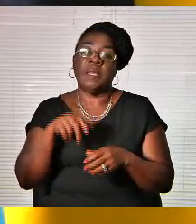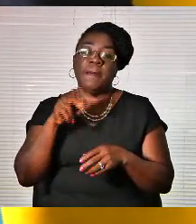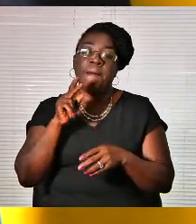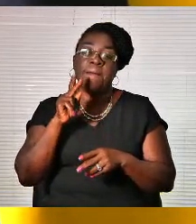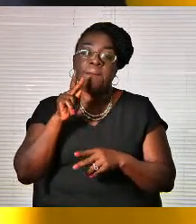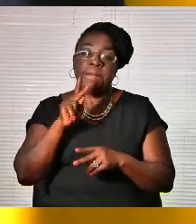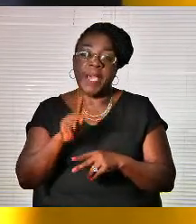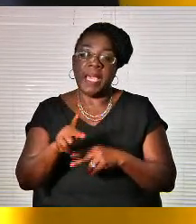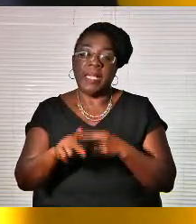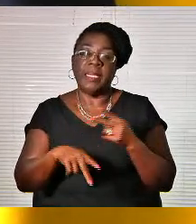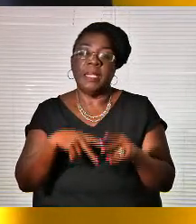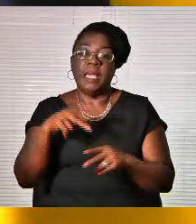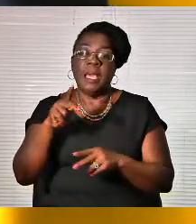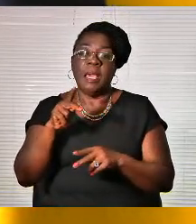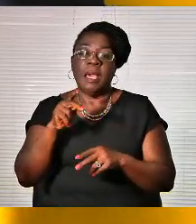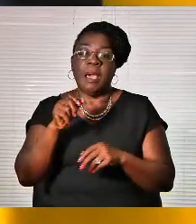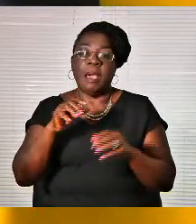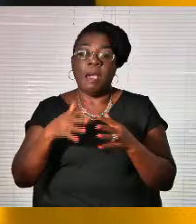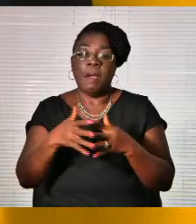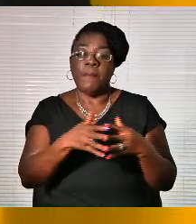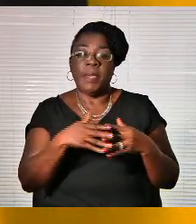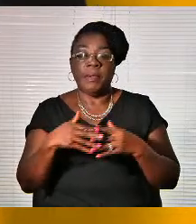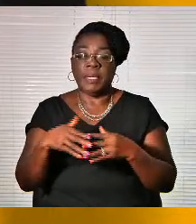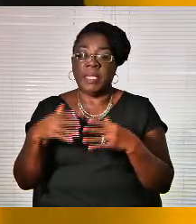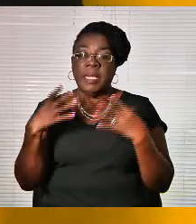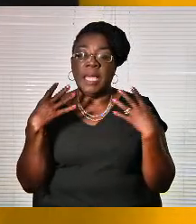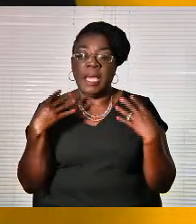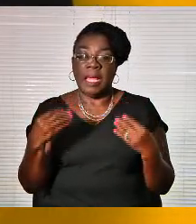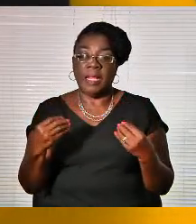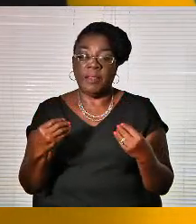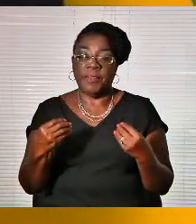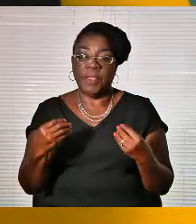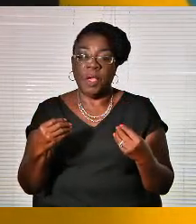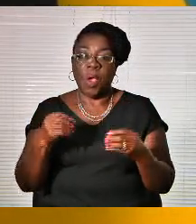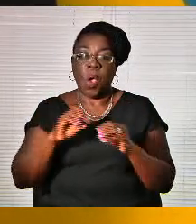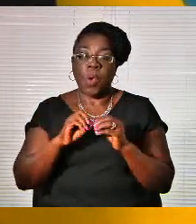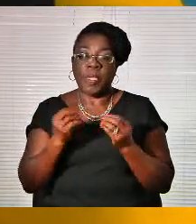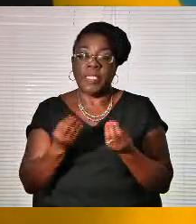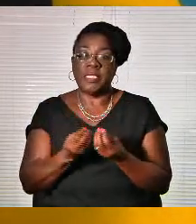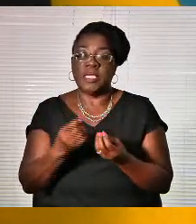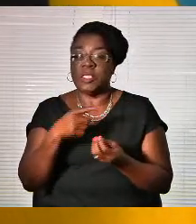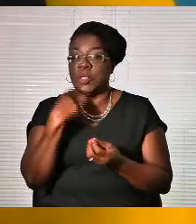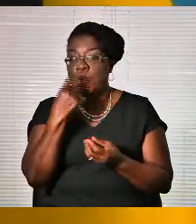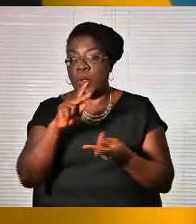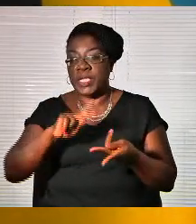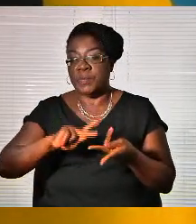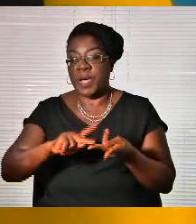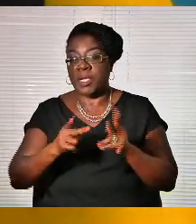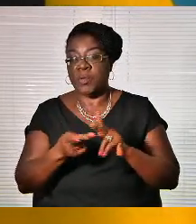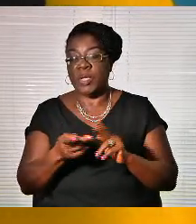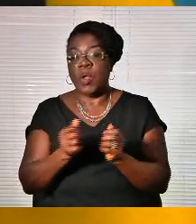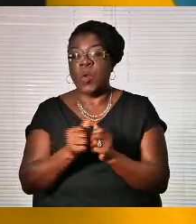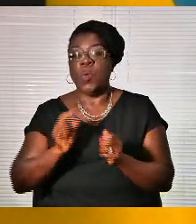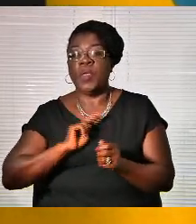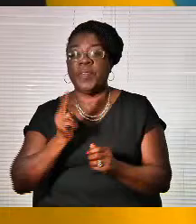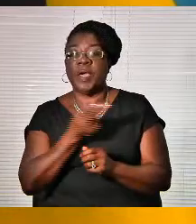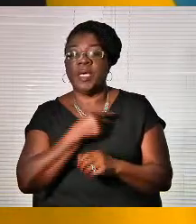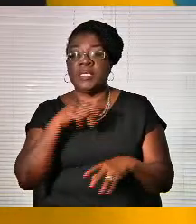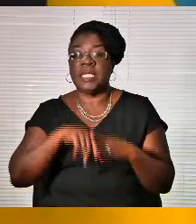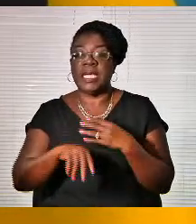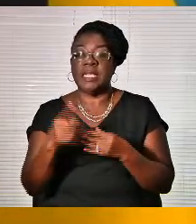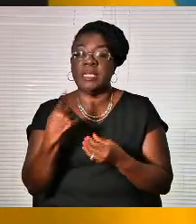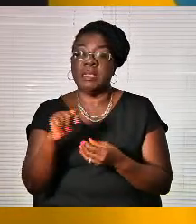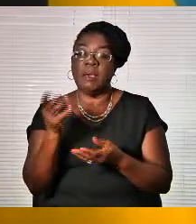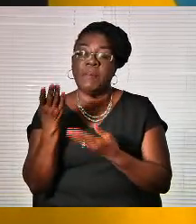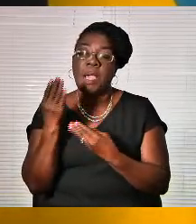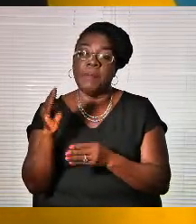Organization, who is a partner with us in the Bahamas for many, many years. I'll let the minister